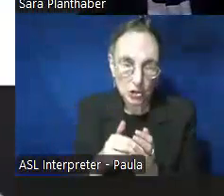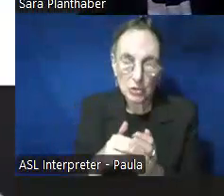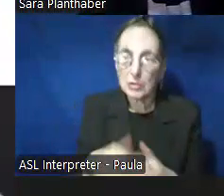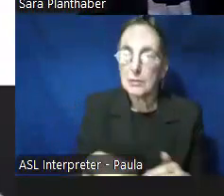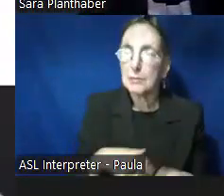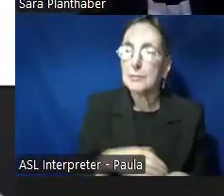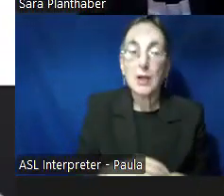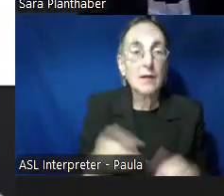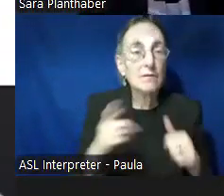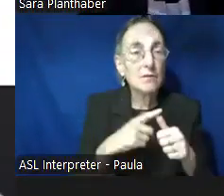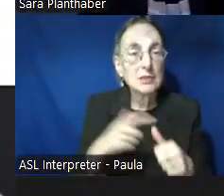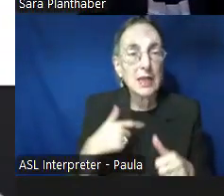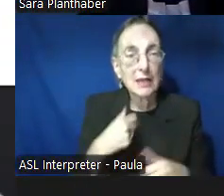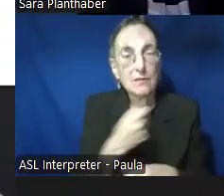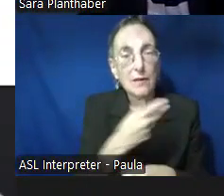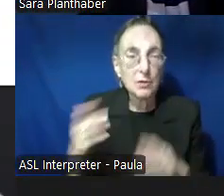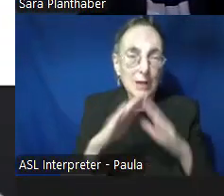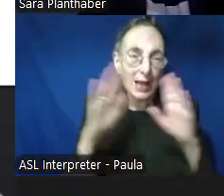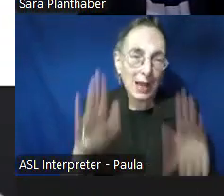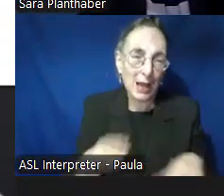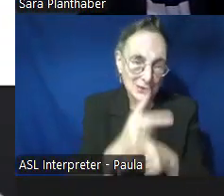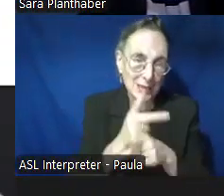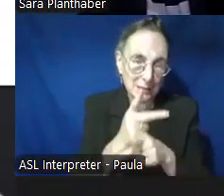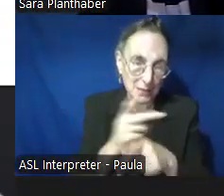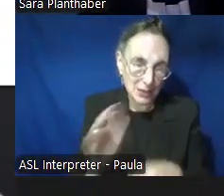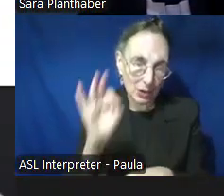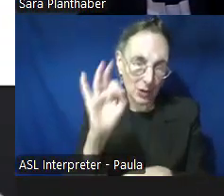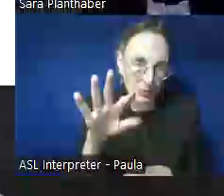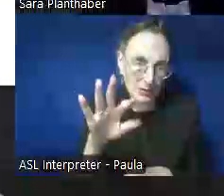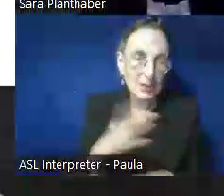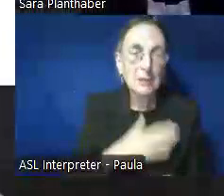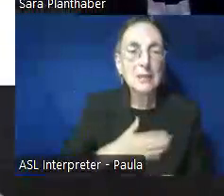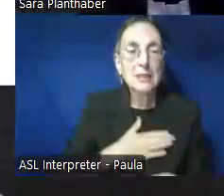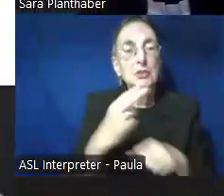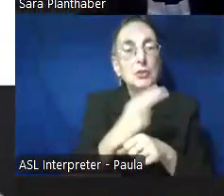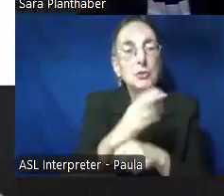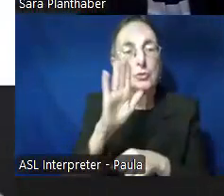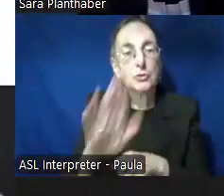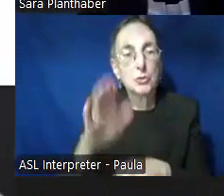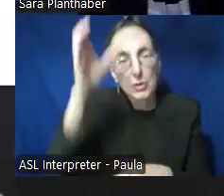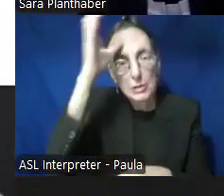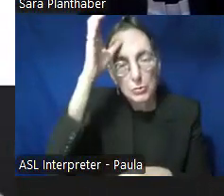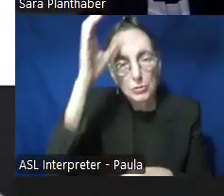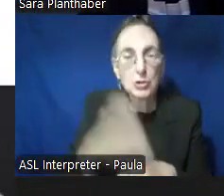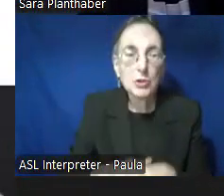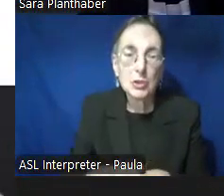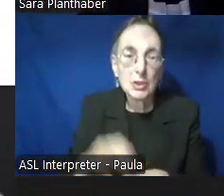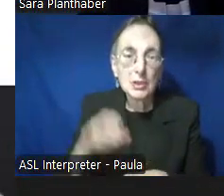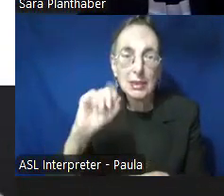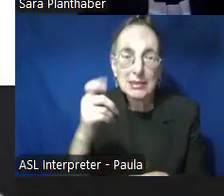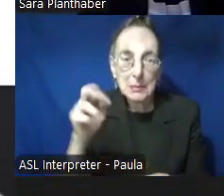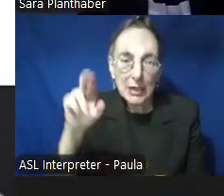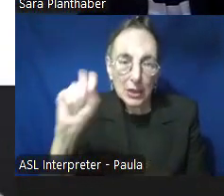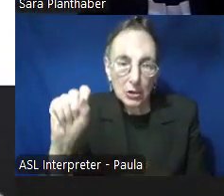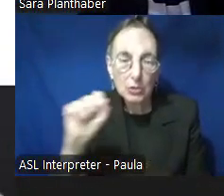First, I have a few housekeeping notes. Please use your computer speakers or dial in using the